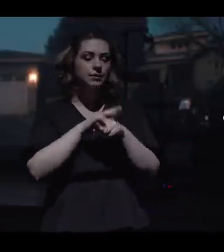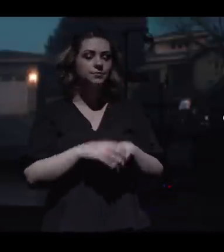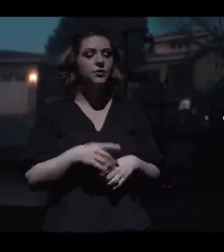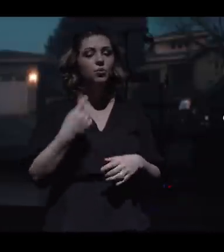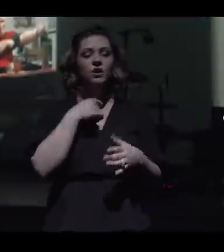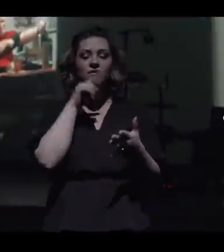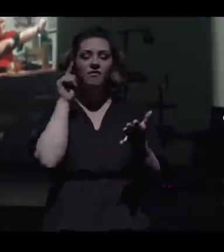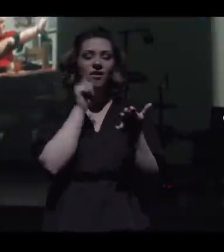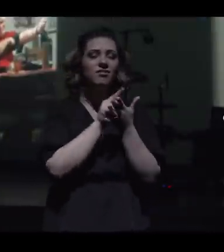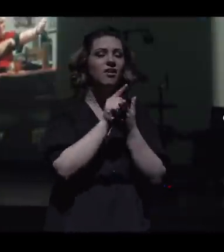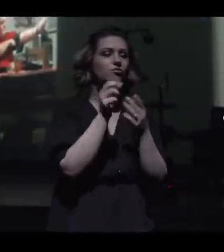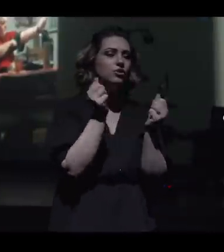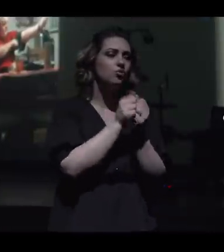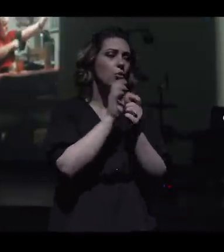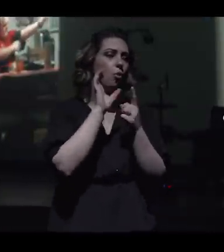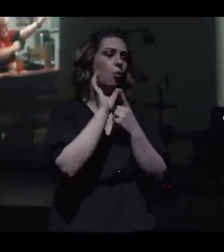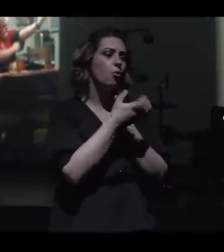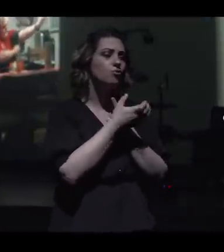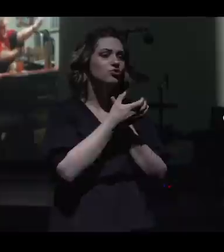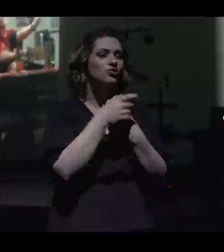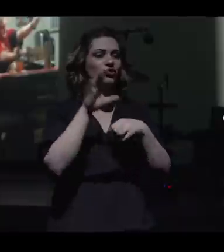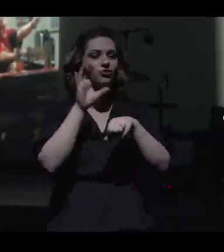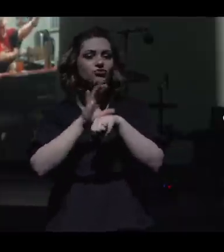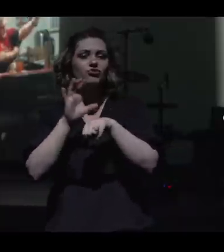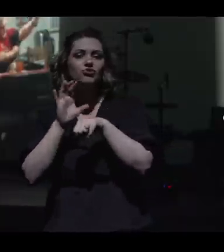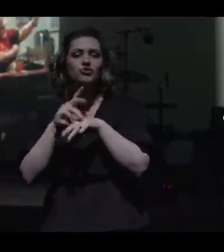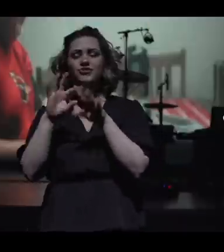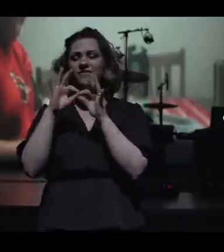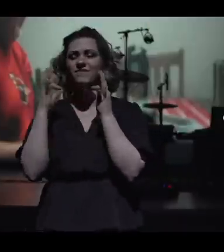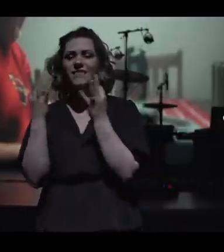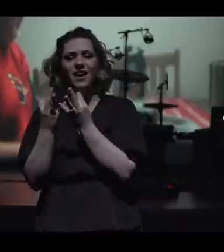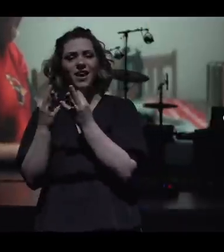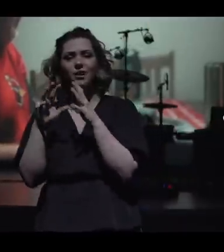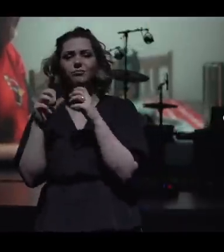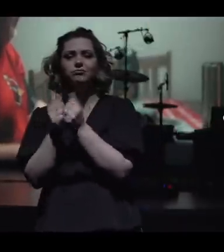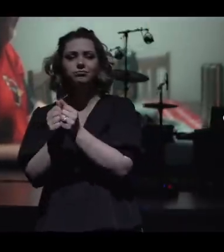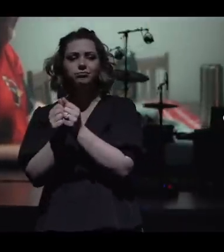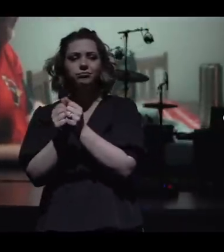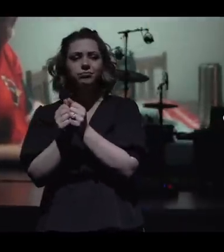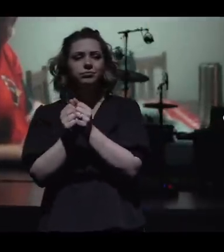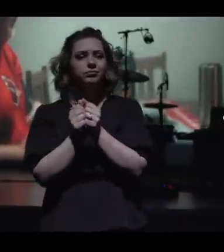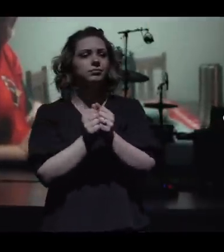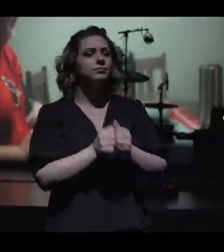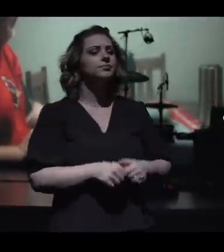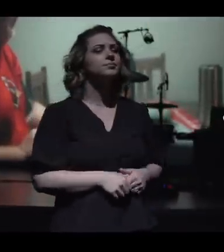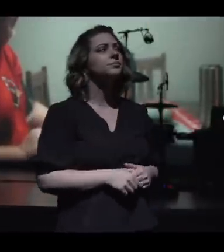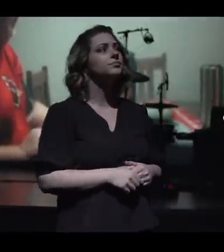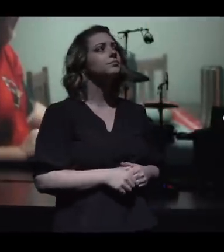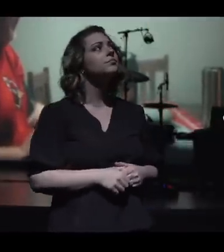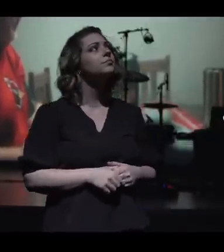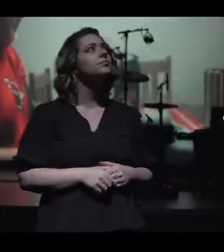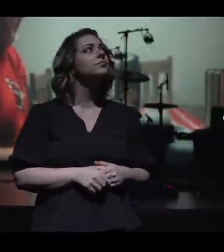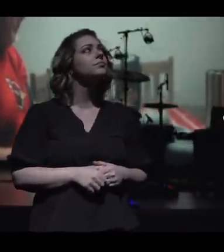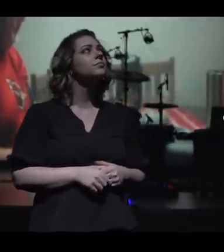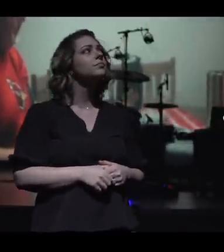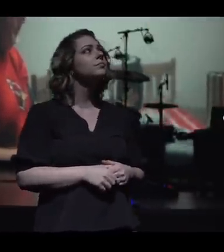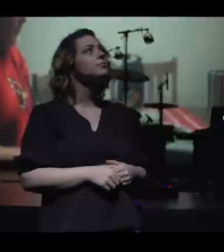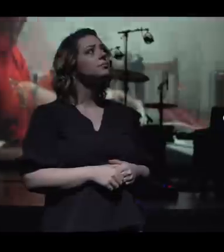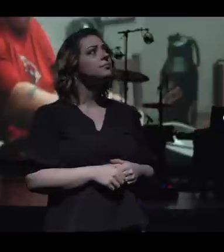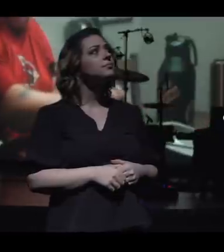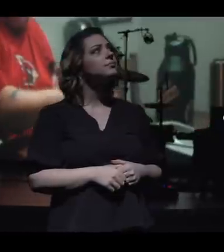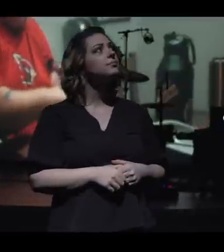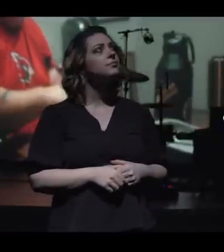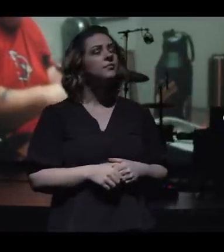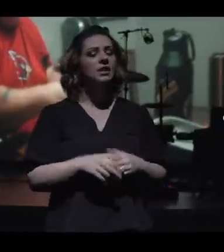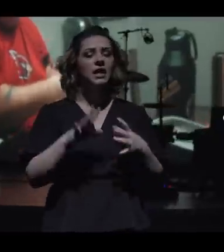culture. We fell in love with the church, the family. Wow, we're really high this morning, guys.